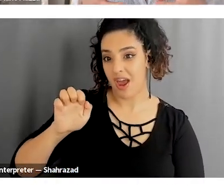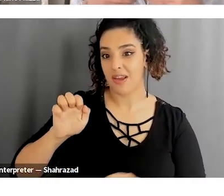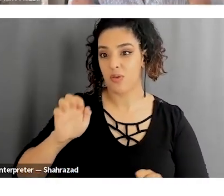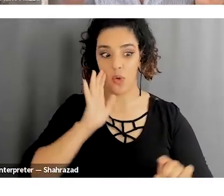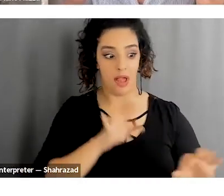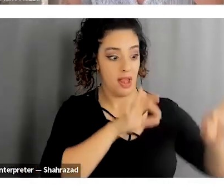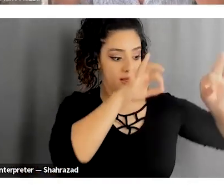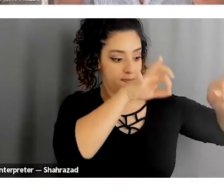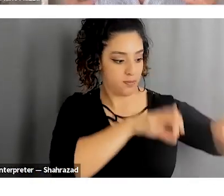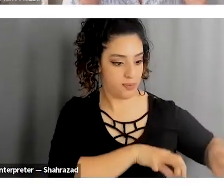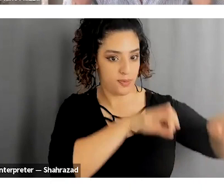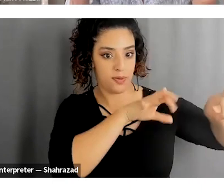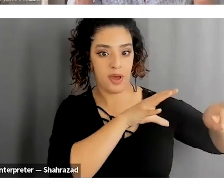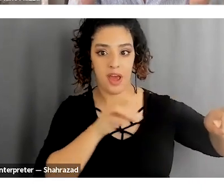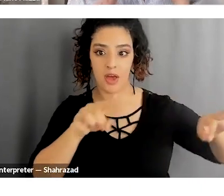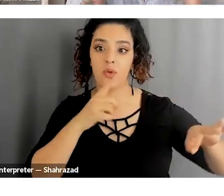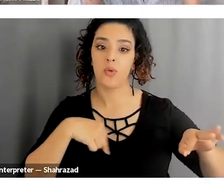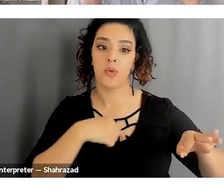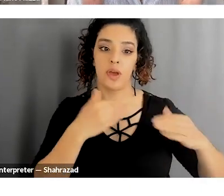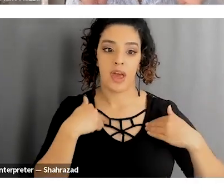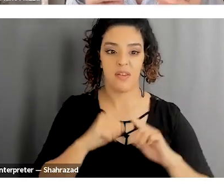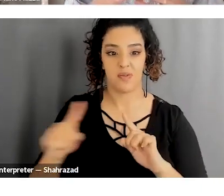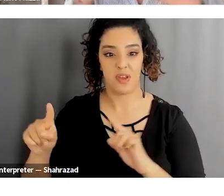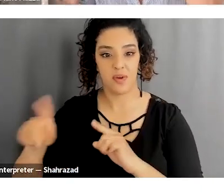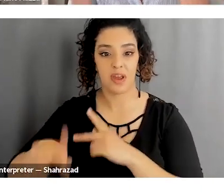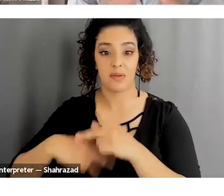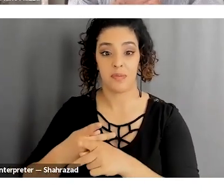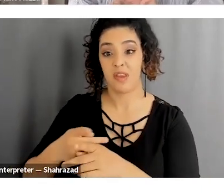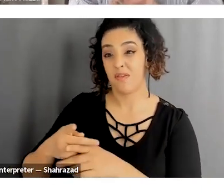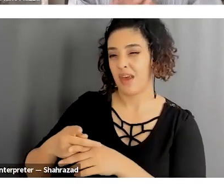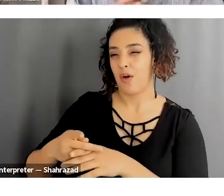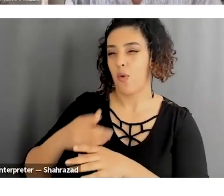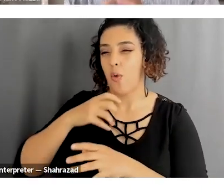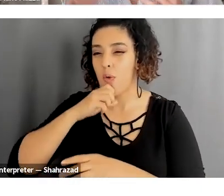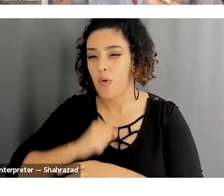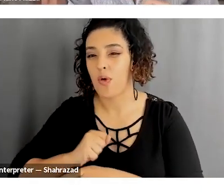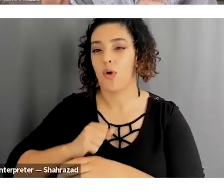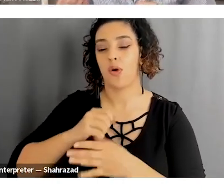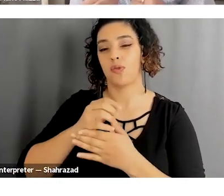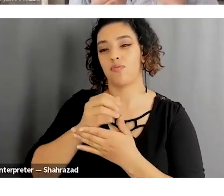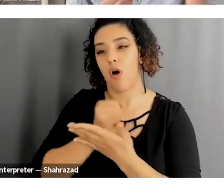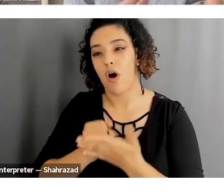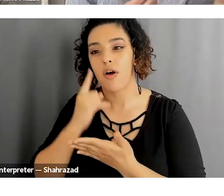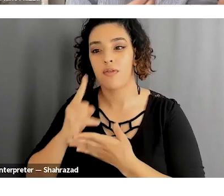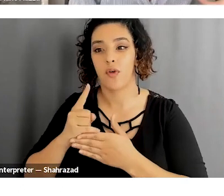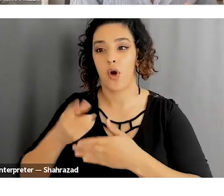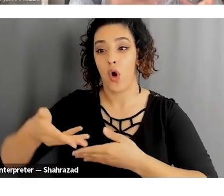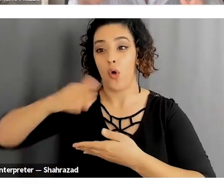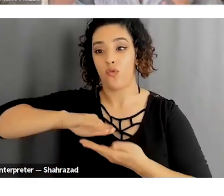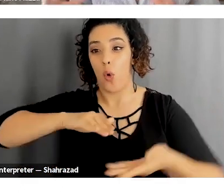Japanese ancient art of tie, well, not tie-dye, it's much more elevated than that, but like folding and resist making, bundle dyeing,